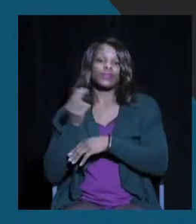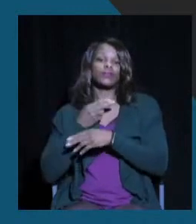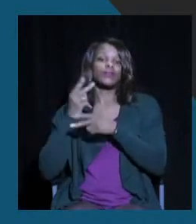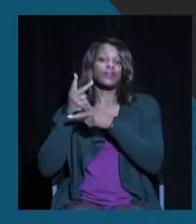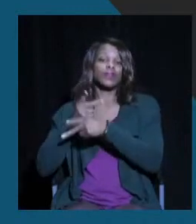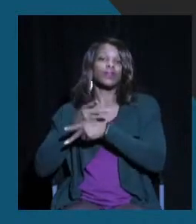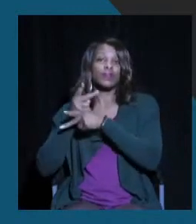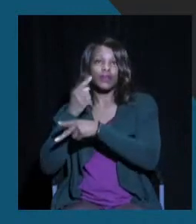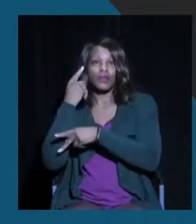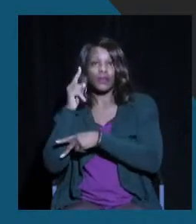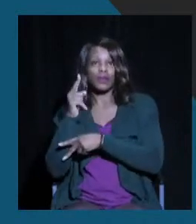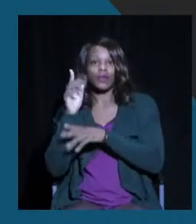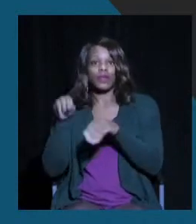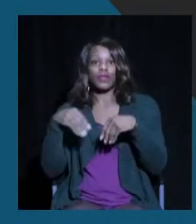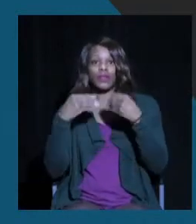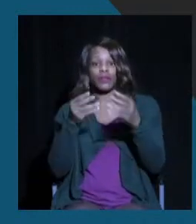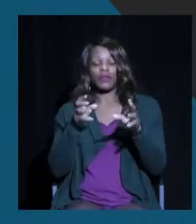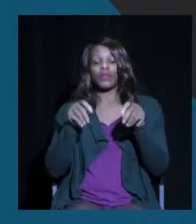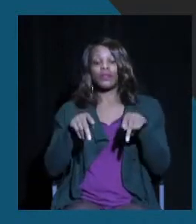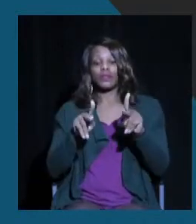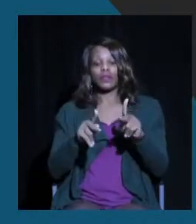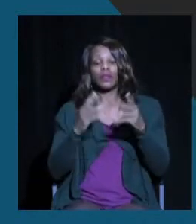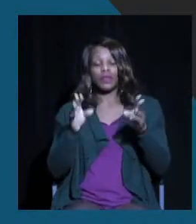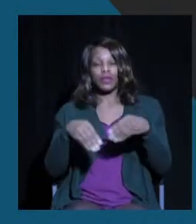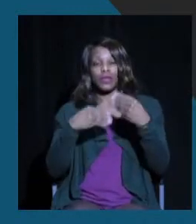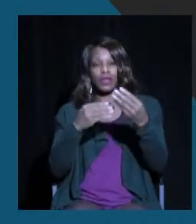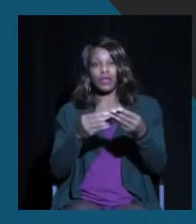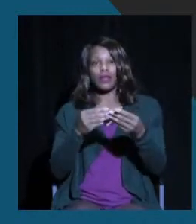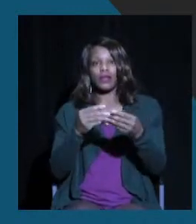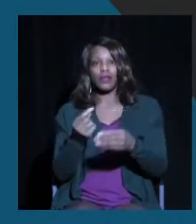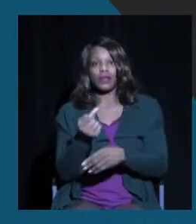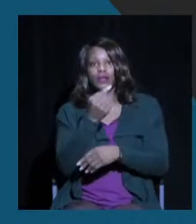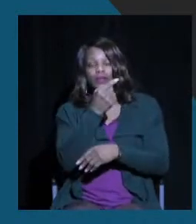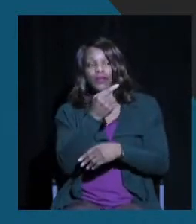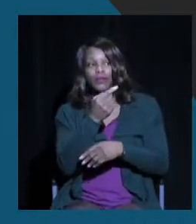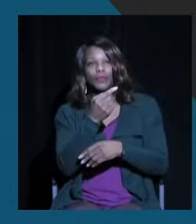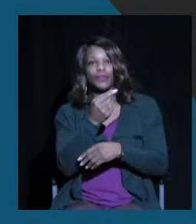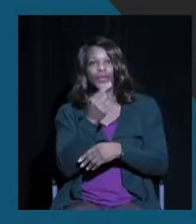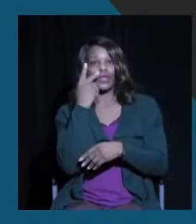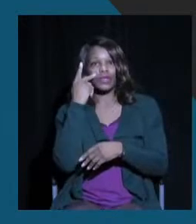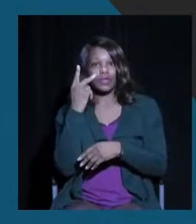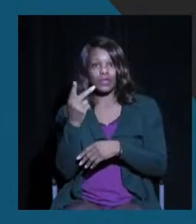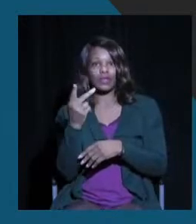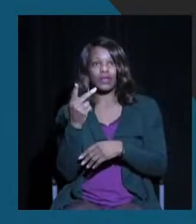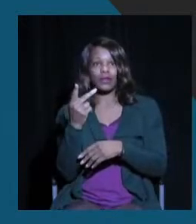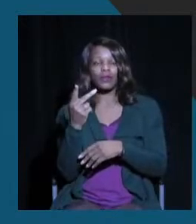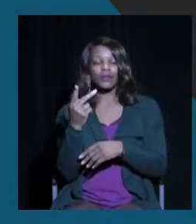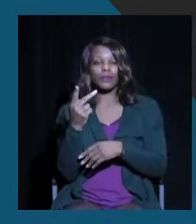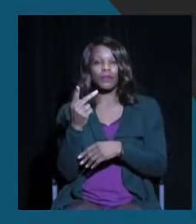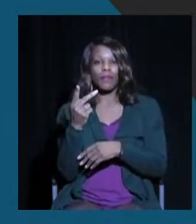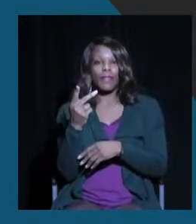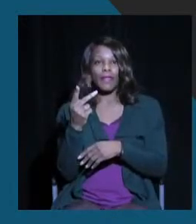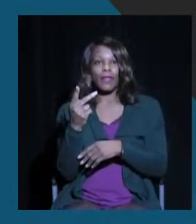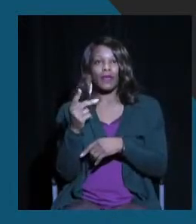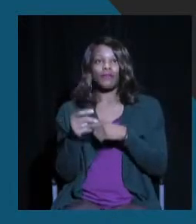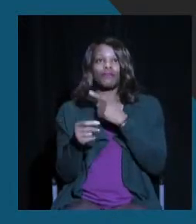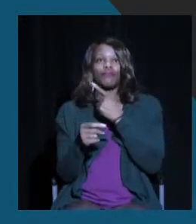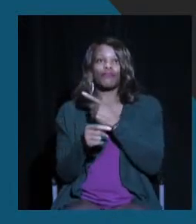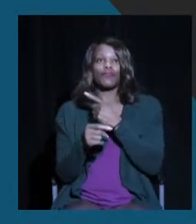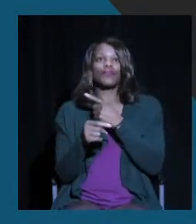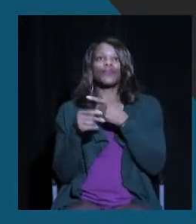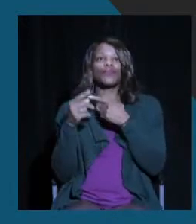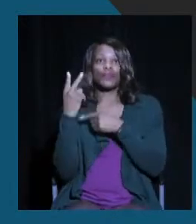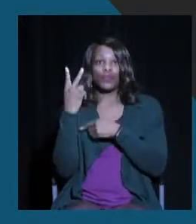want to give you an opportunity to give. Again, on the screen, it should be showing you right now that there are three ways to give. You can give